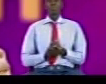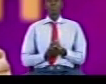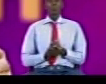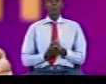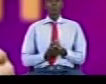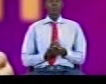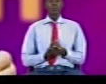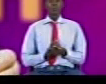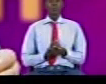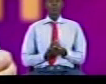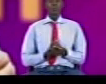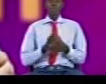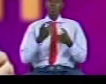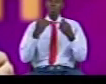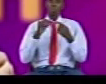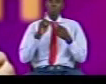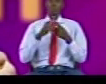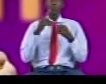Come to the cross.